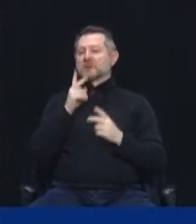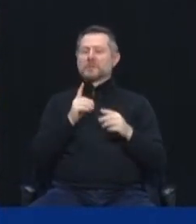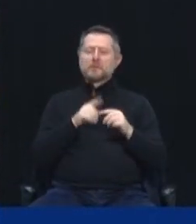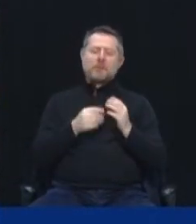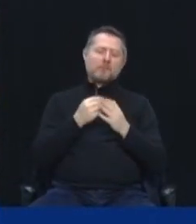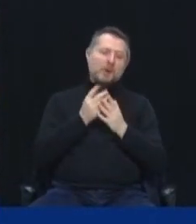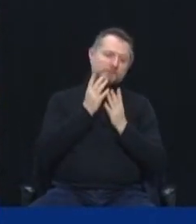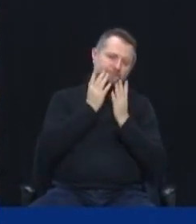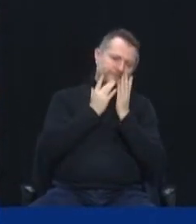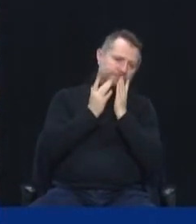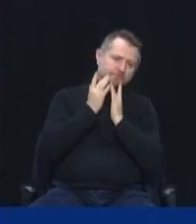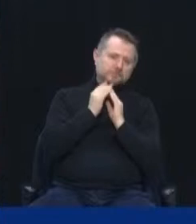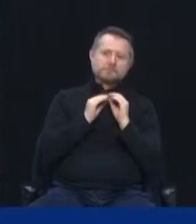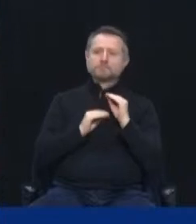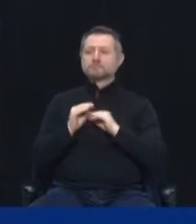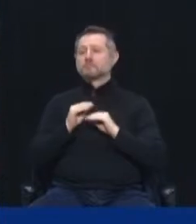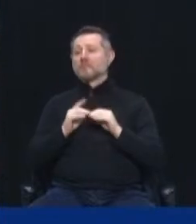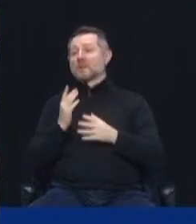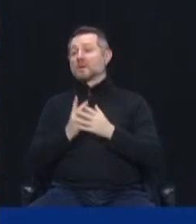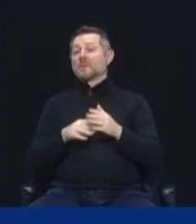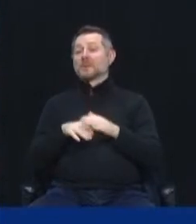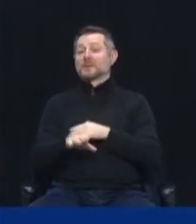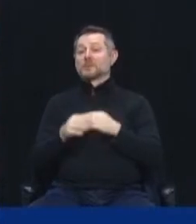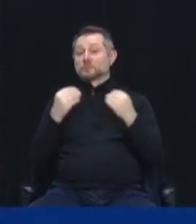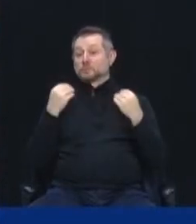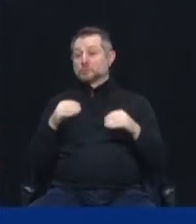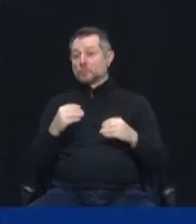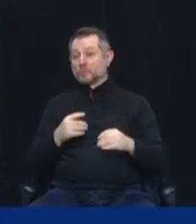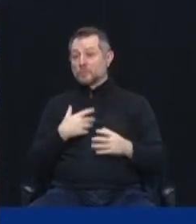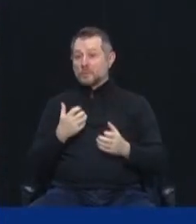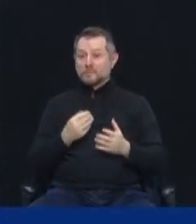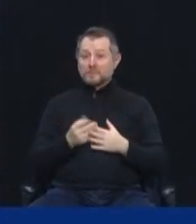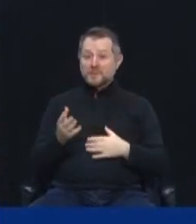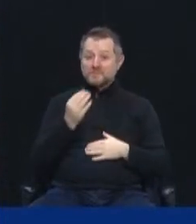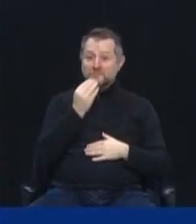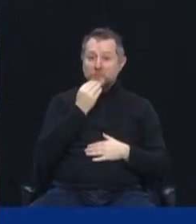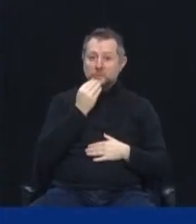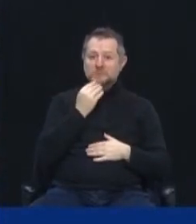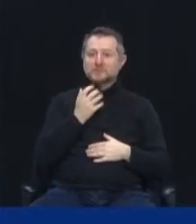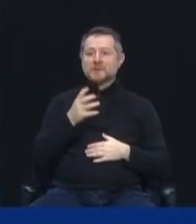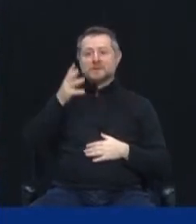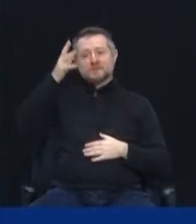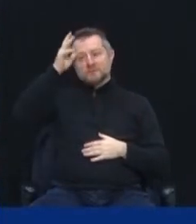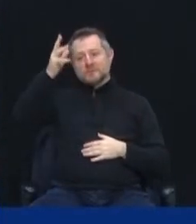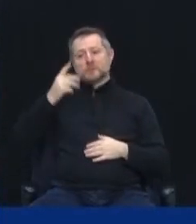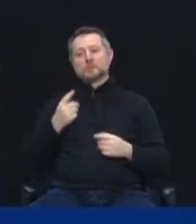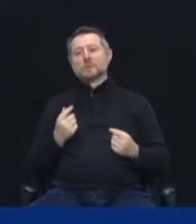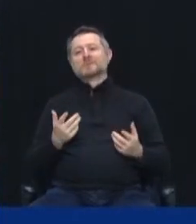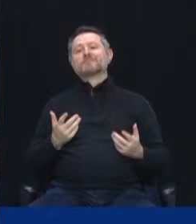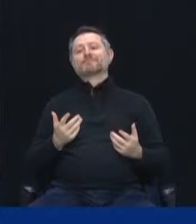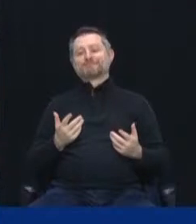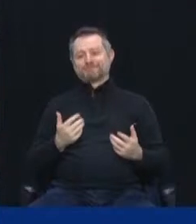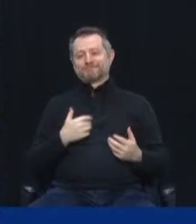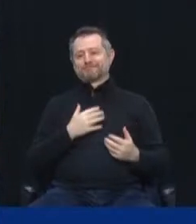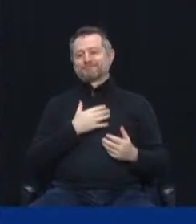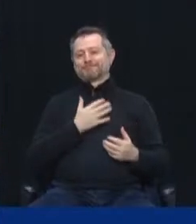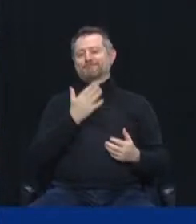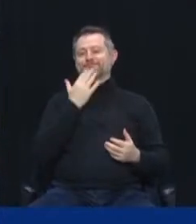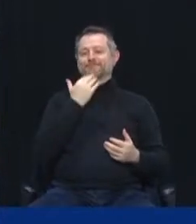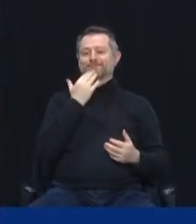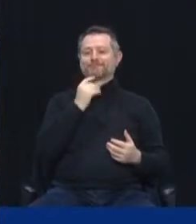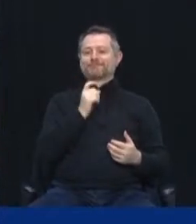would come into the store for food, and he would give them what he called credit. He would give them food on